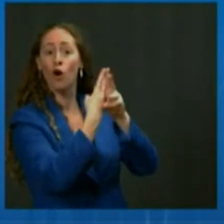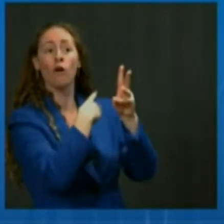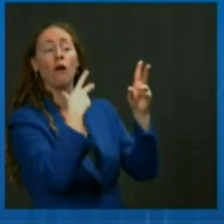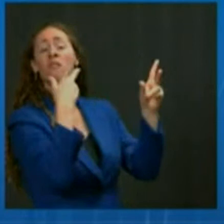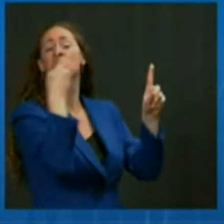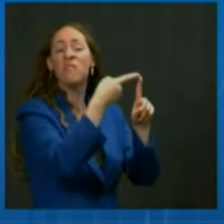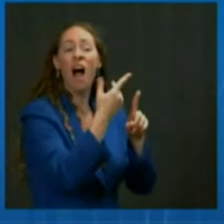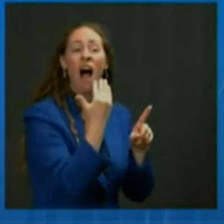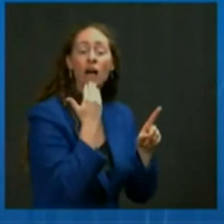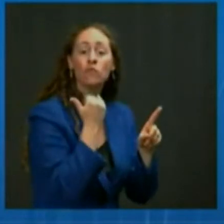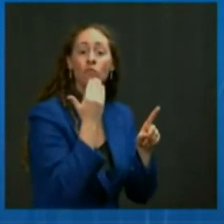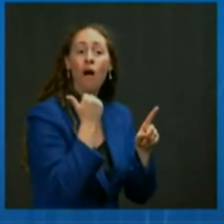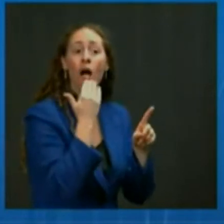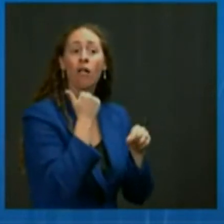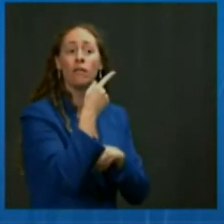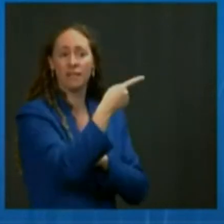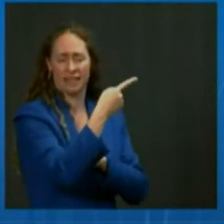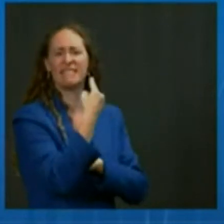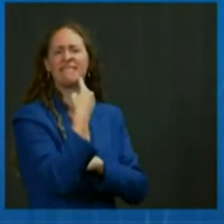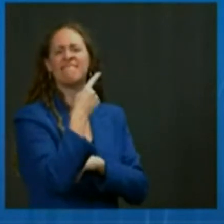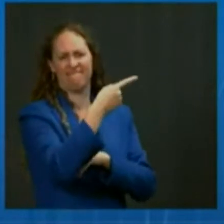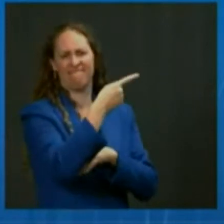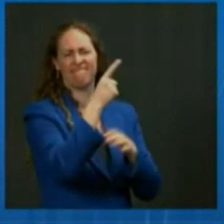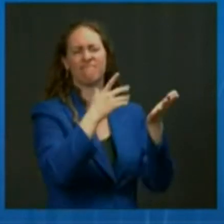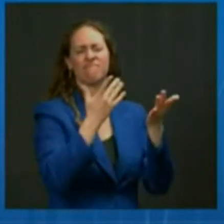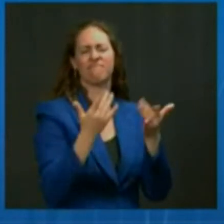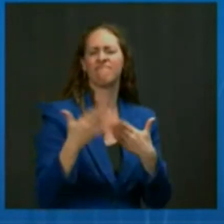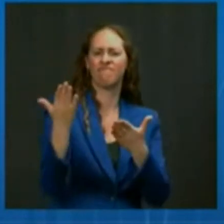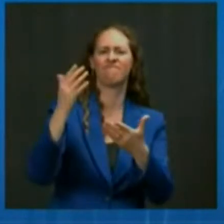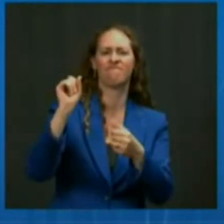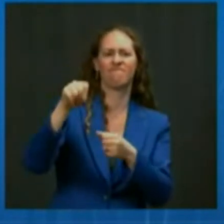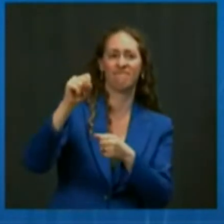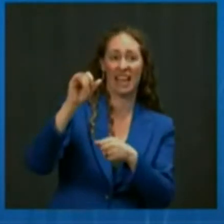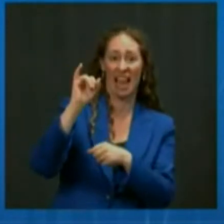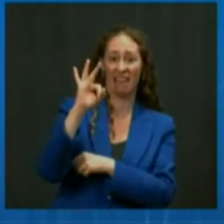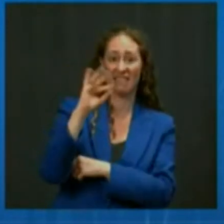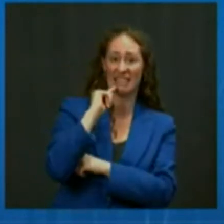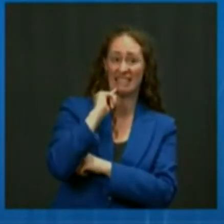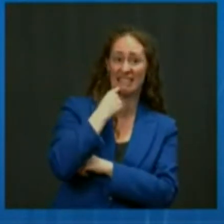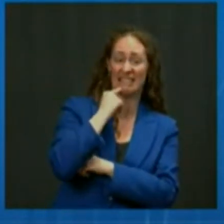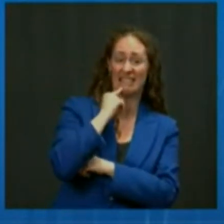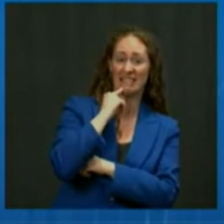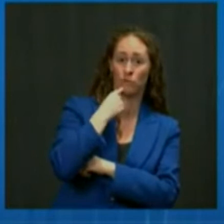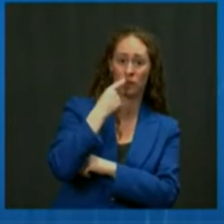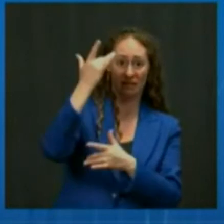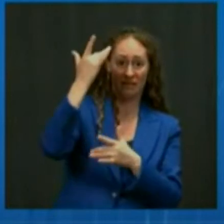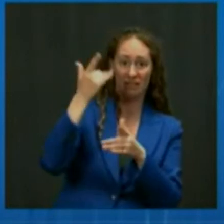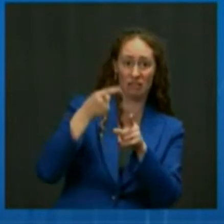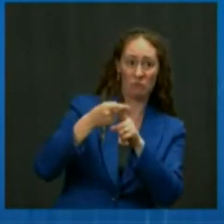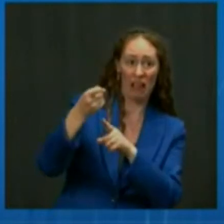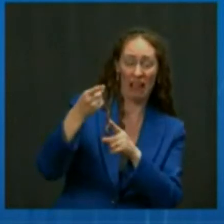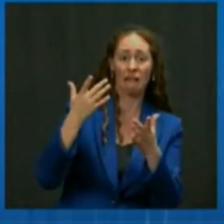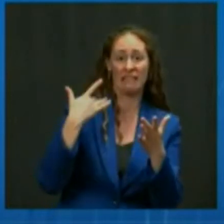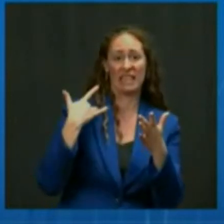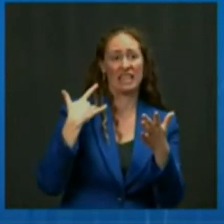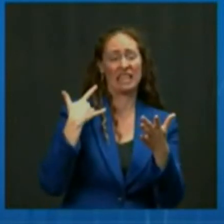disease amongst those vaccinated early. Given this body of evidence, we are concerned that the current strong protection against